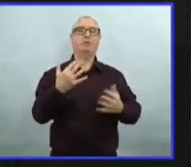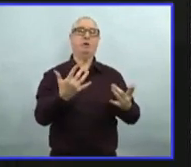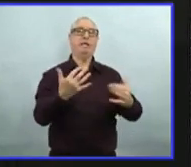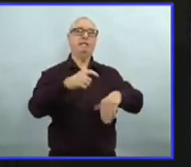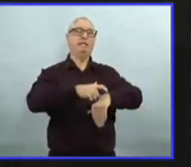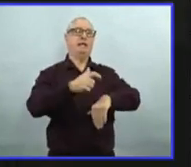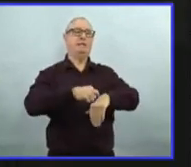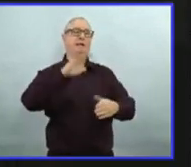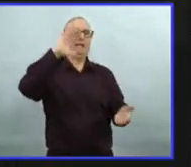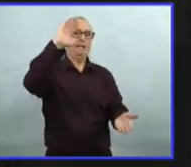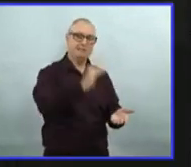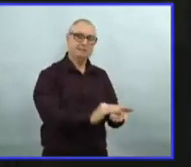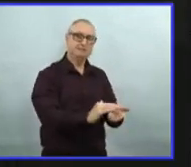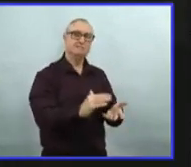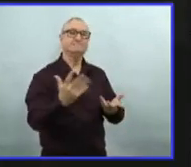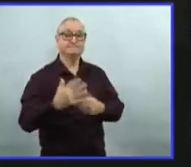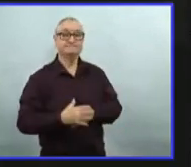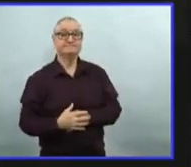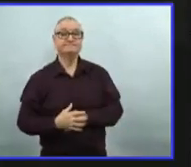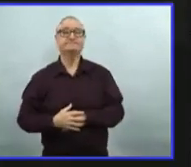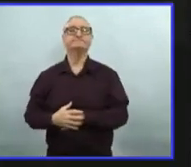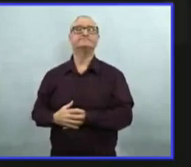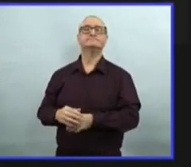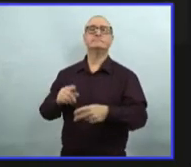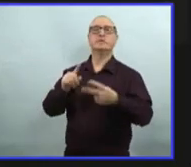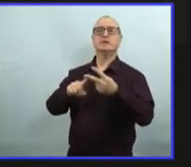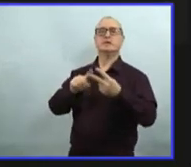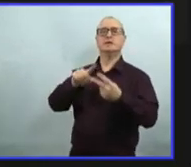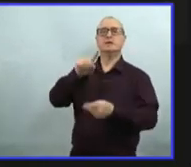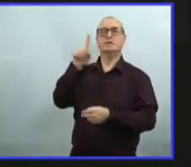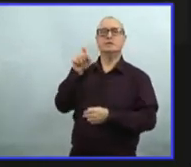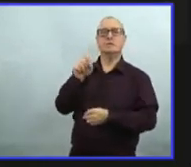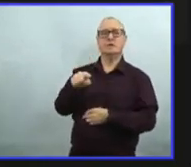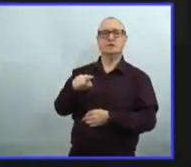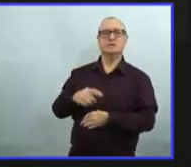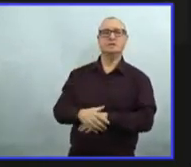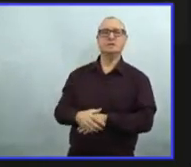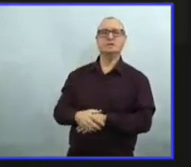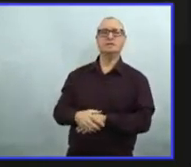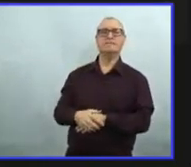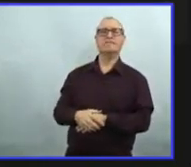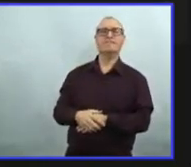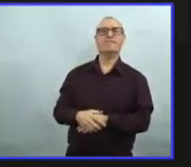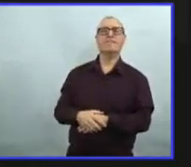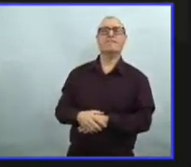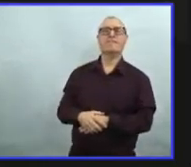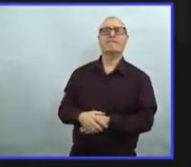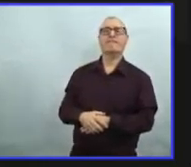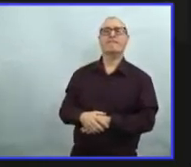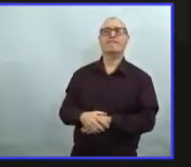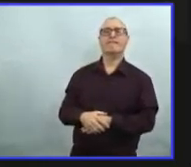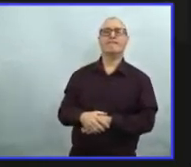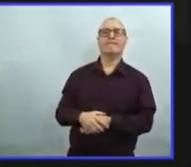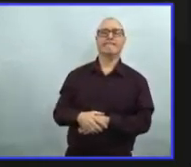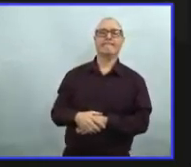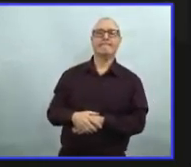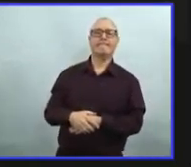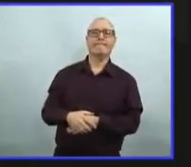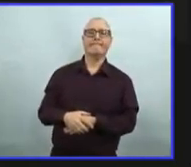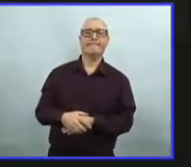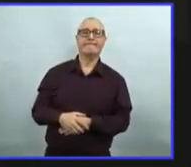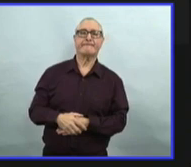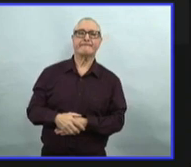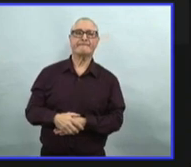Okay, Dr. Roussin, we have, anecdotal reports now of increased people in healthcare calling in